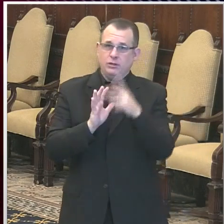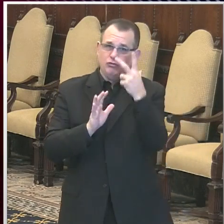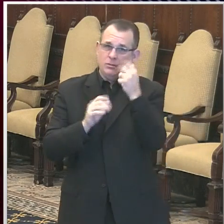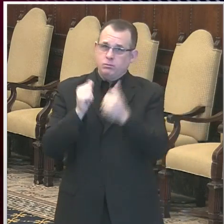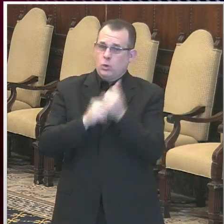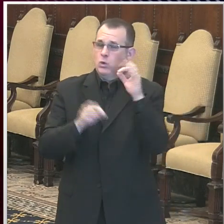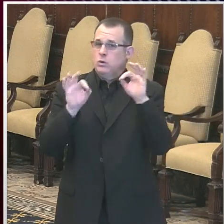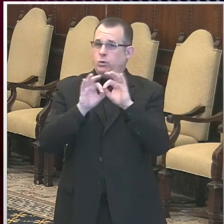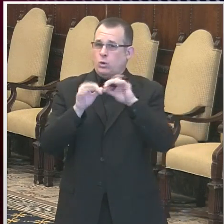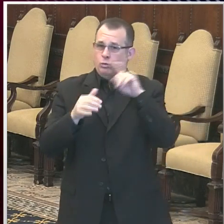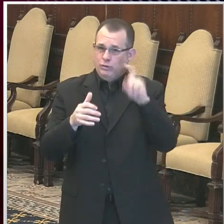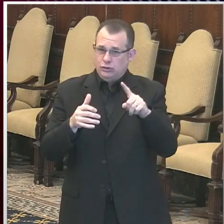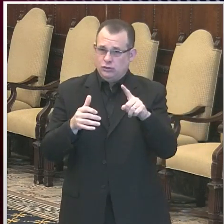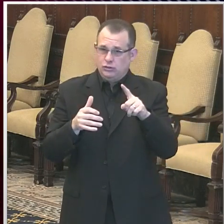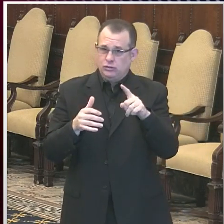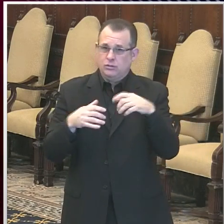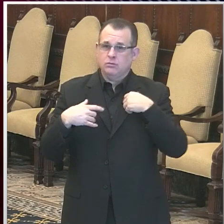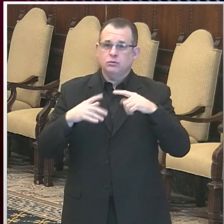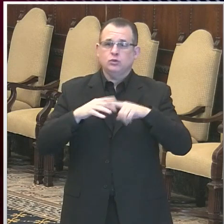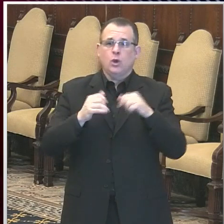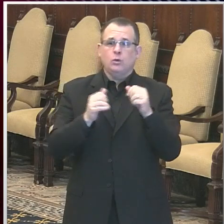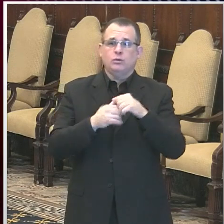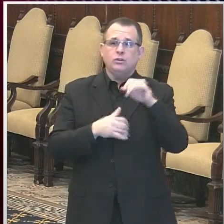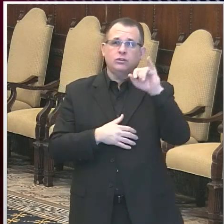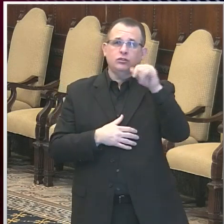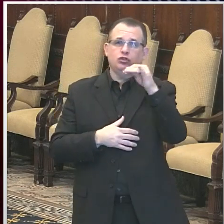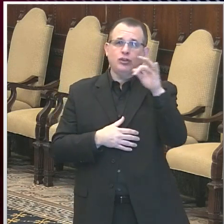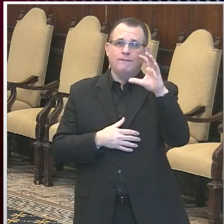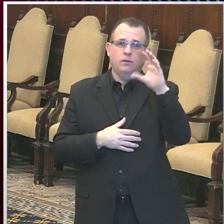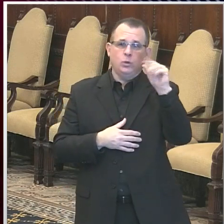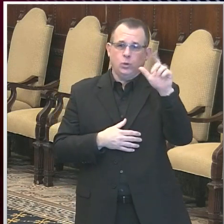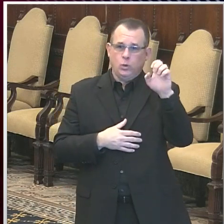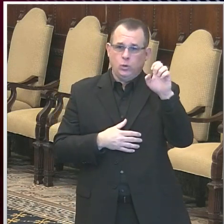off with Jeff Cole of Fox 29.